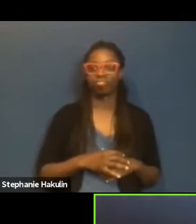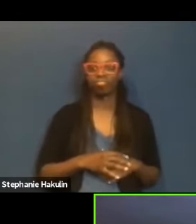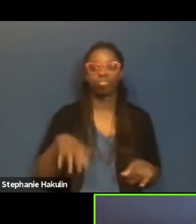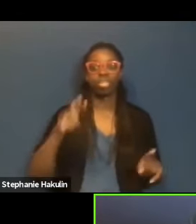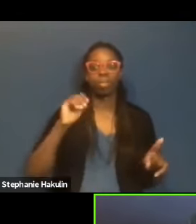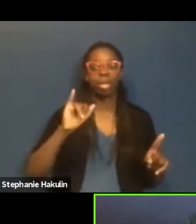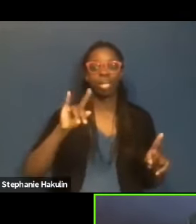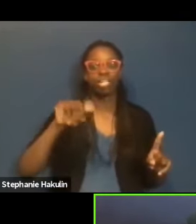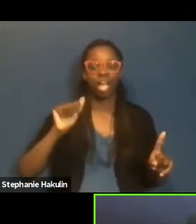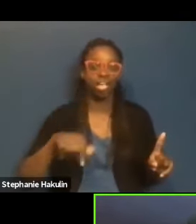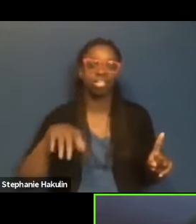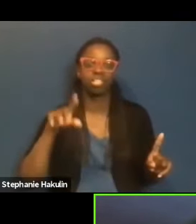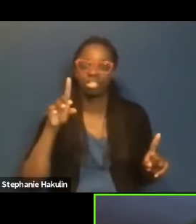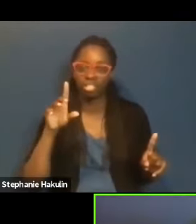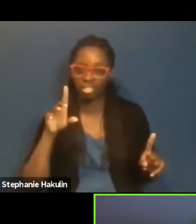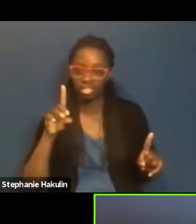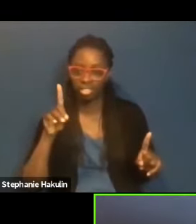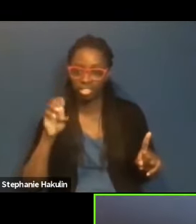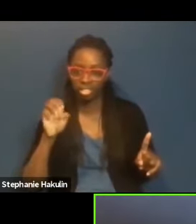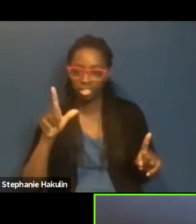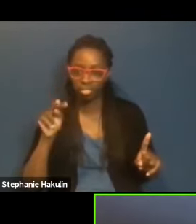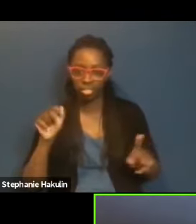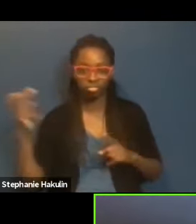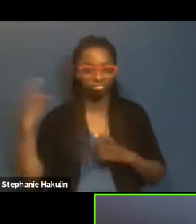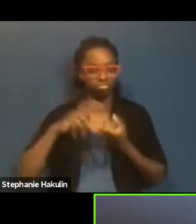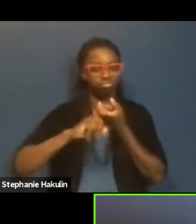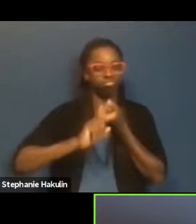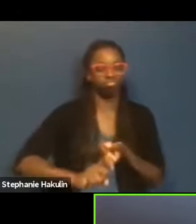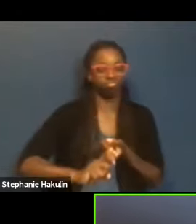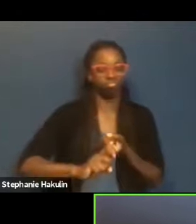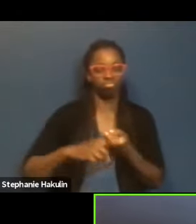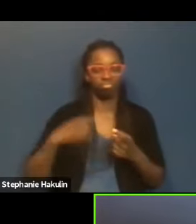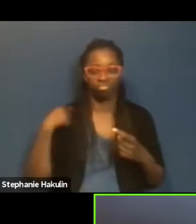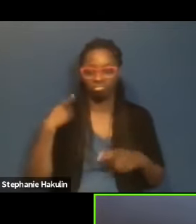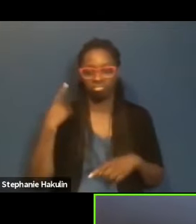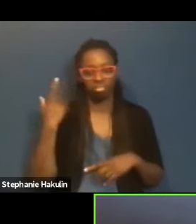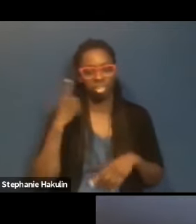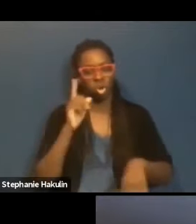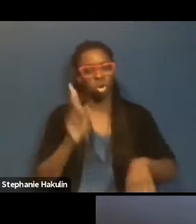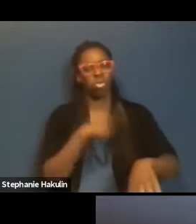long time, makes me feel every time like the first time,